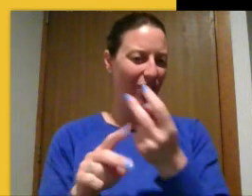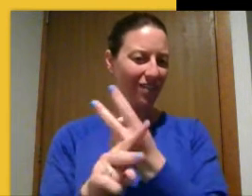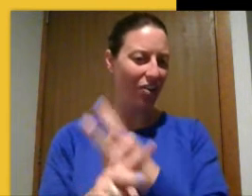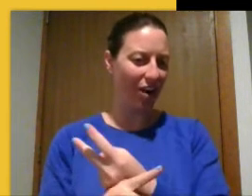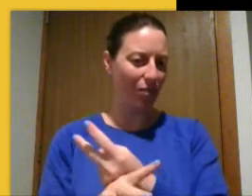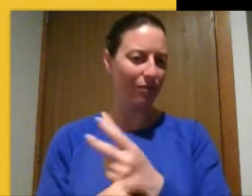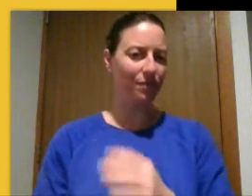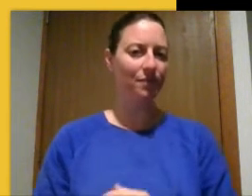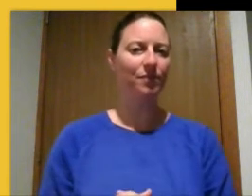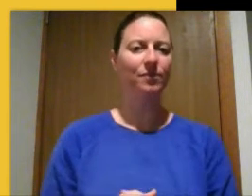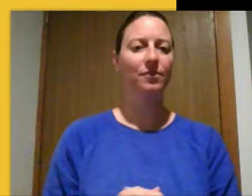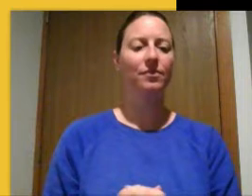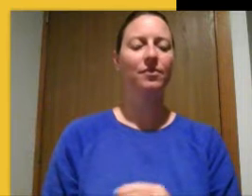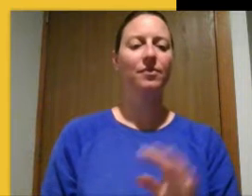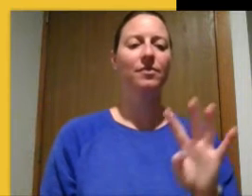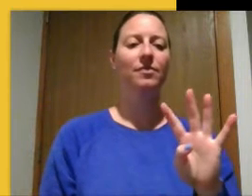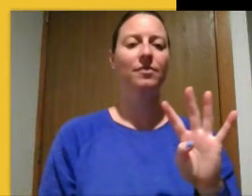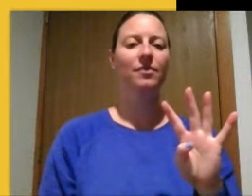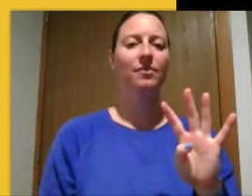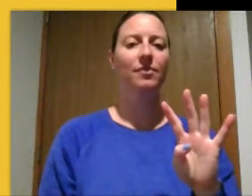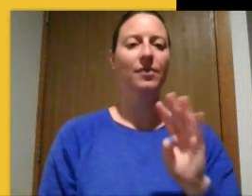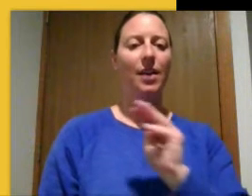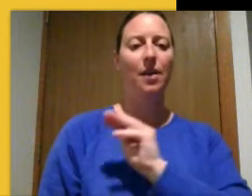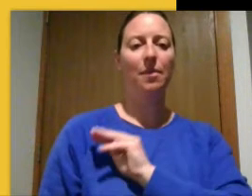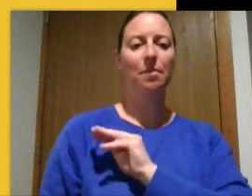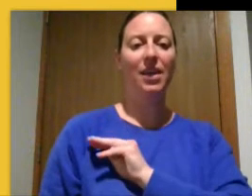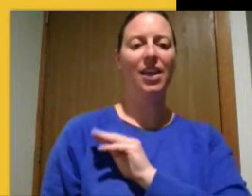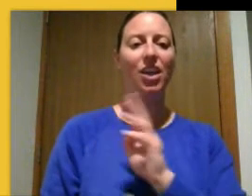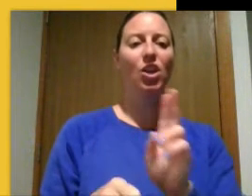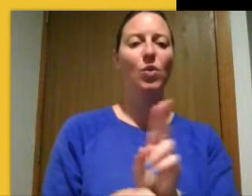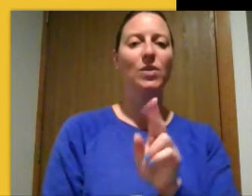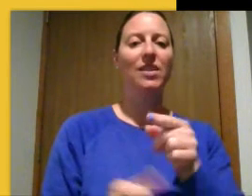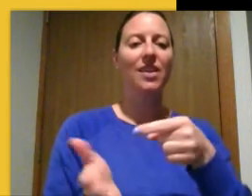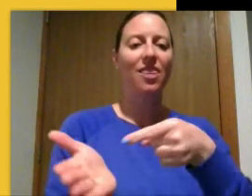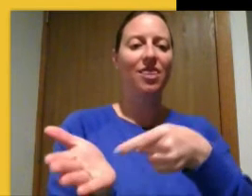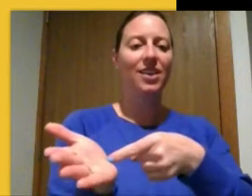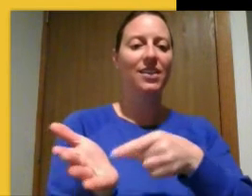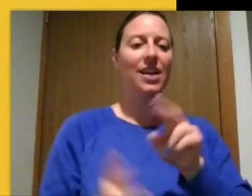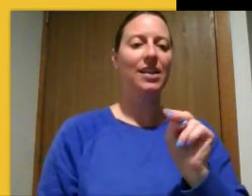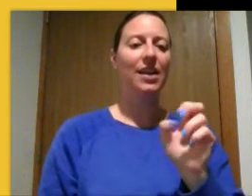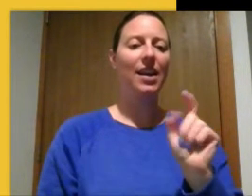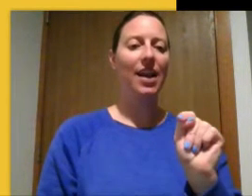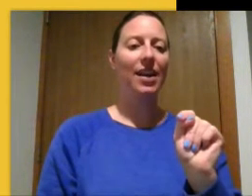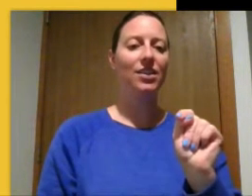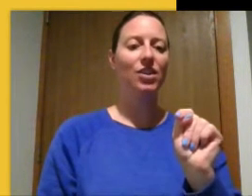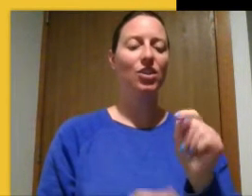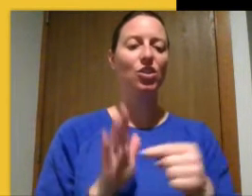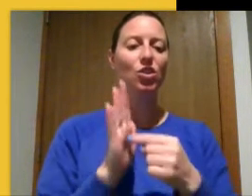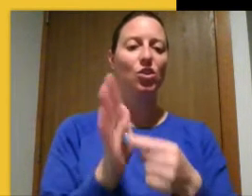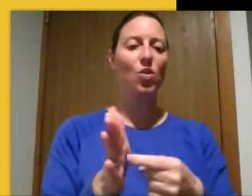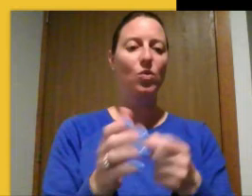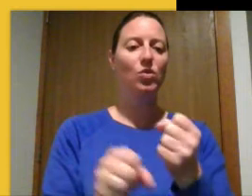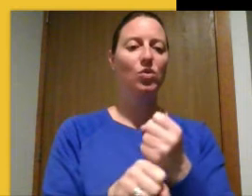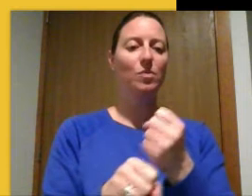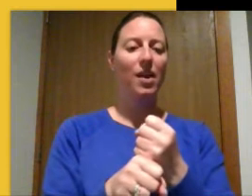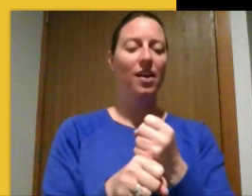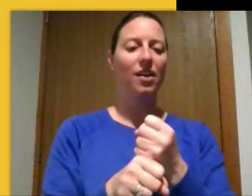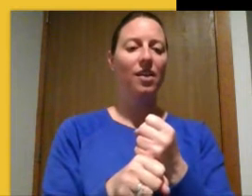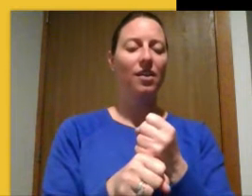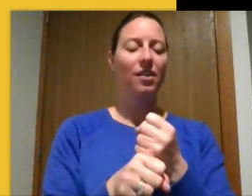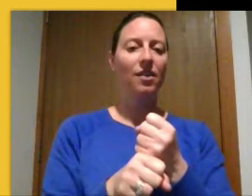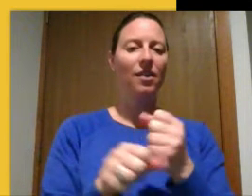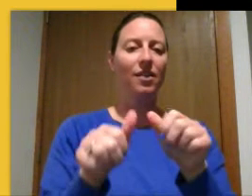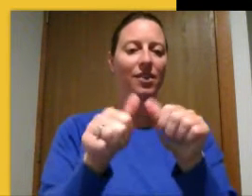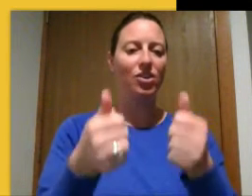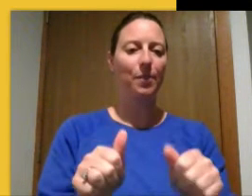Number 4, Mickey uses this net shown to make a solid figure. What figure would it make if